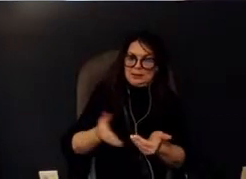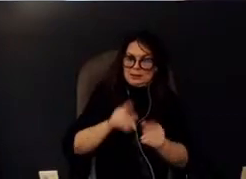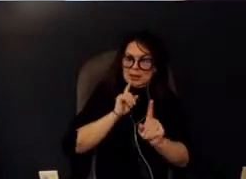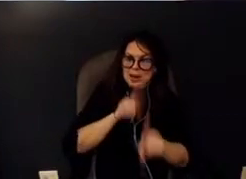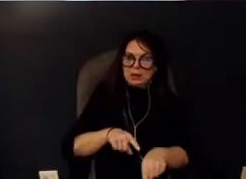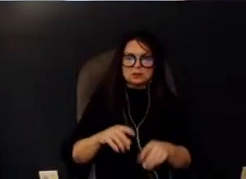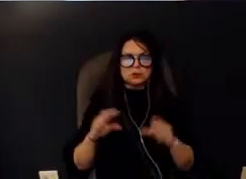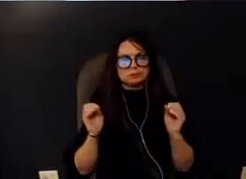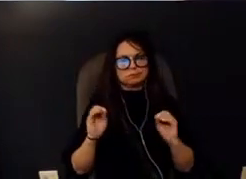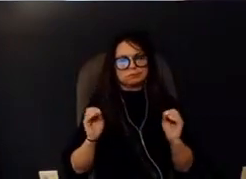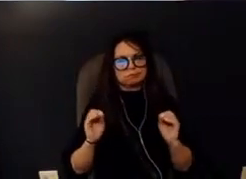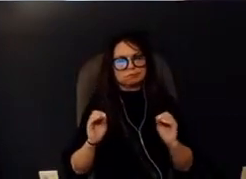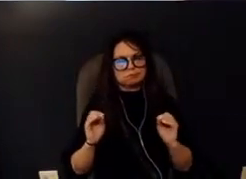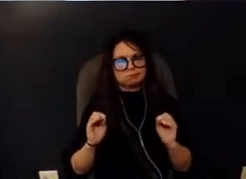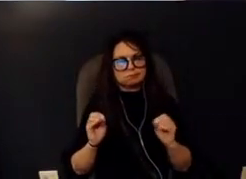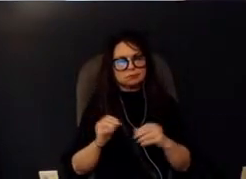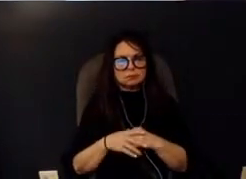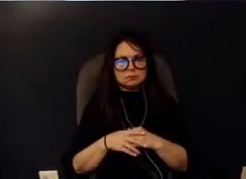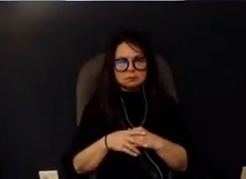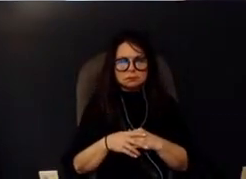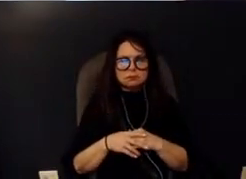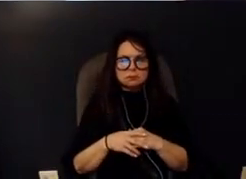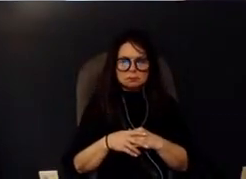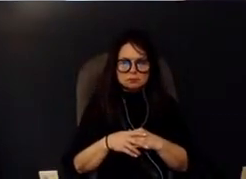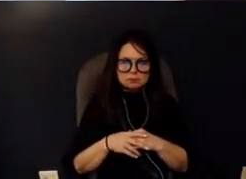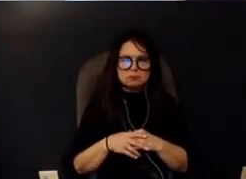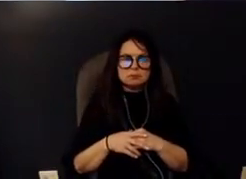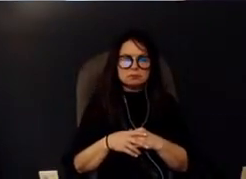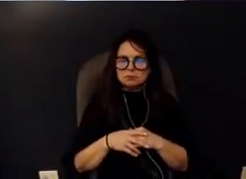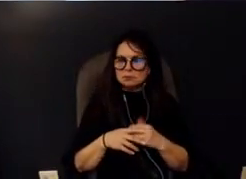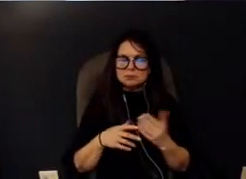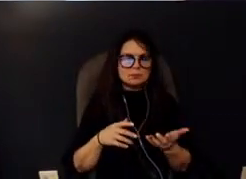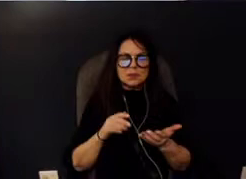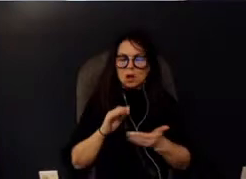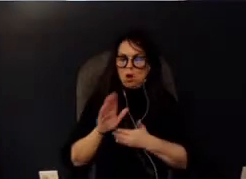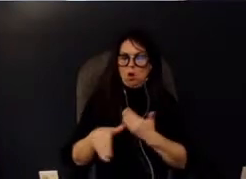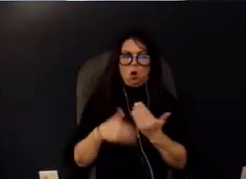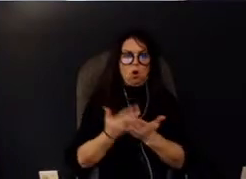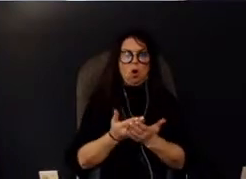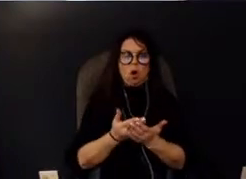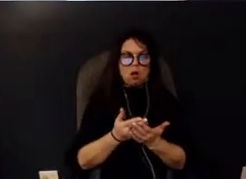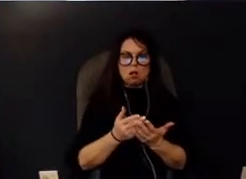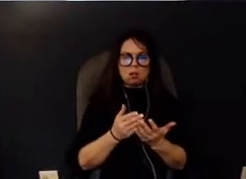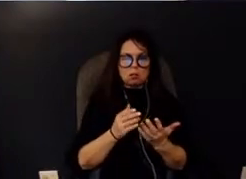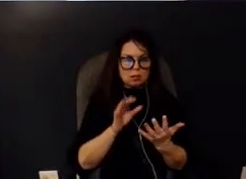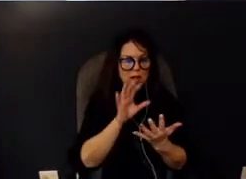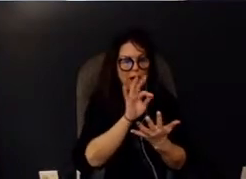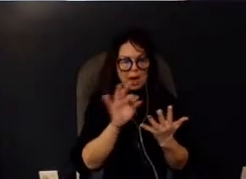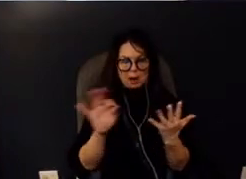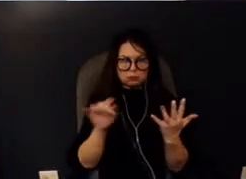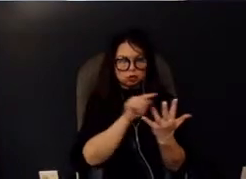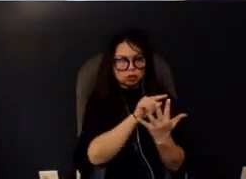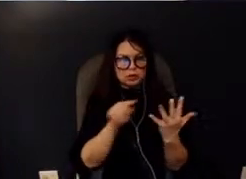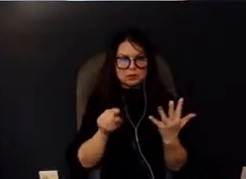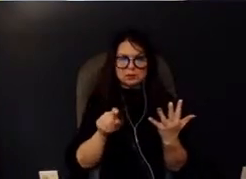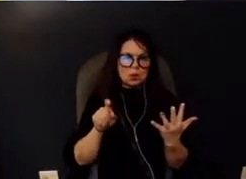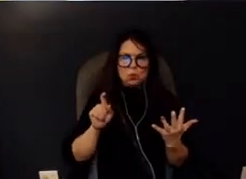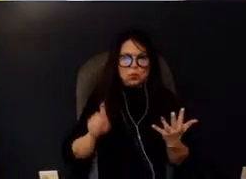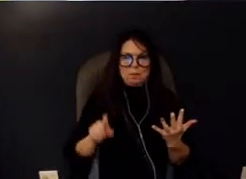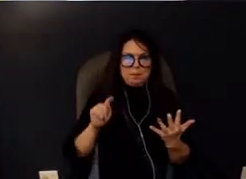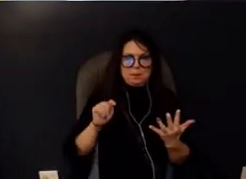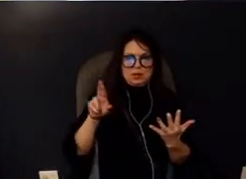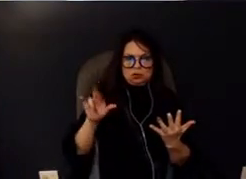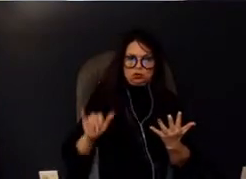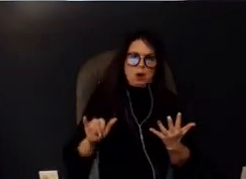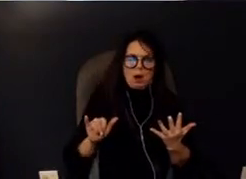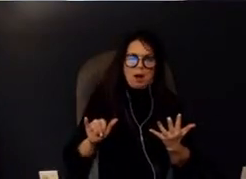We must try all the options to restore a sense of safety, of real safety in our